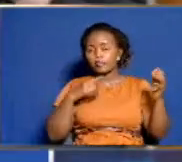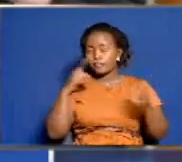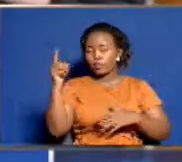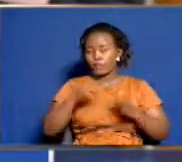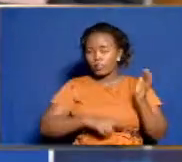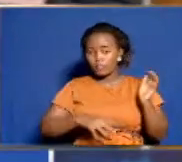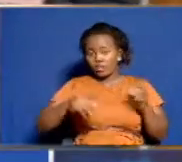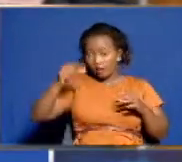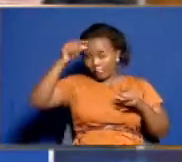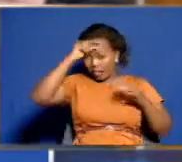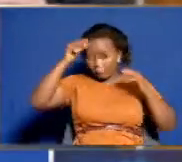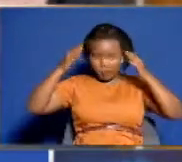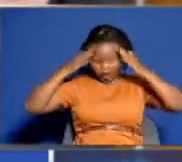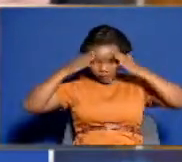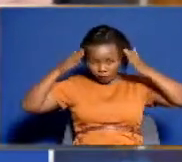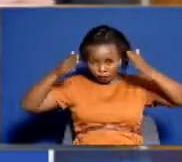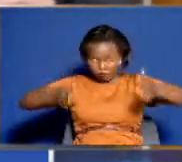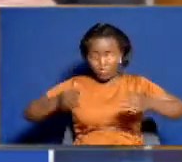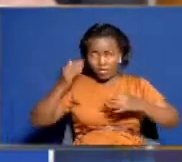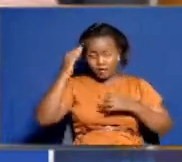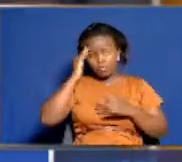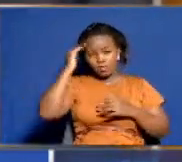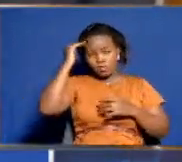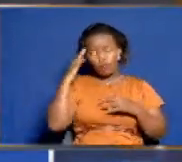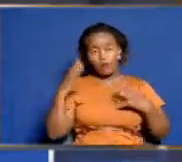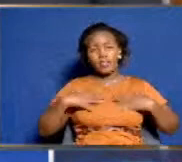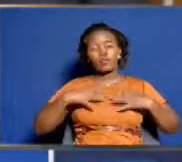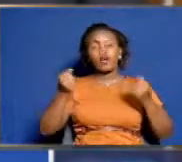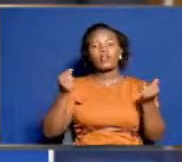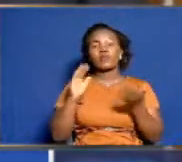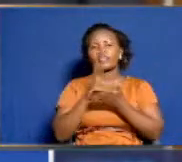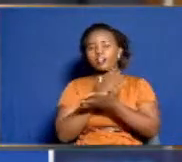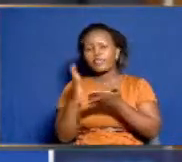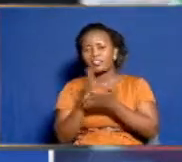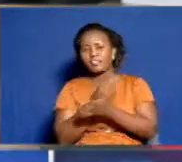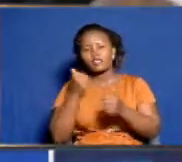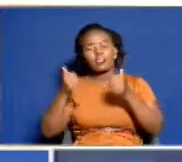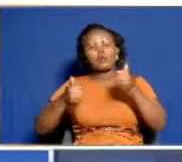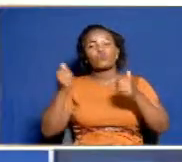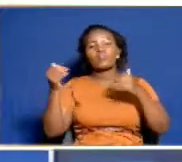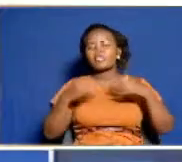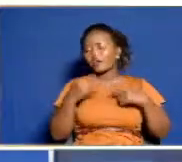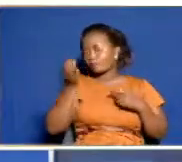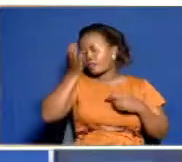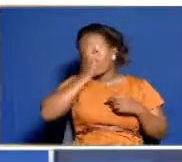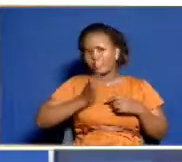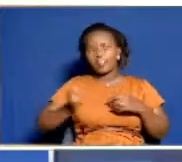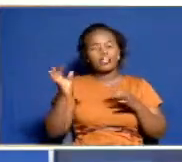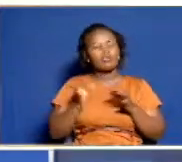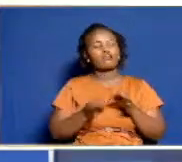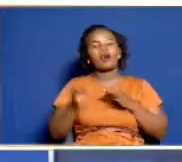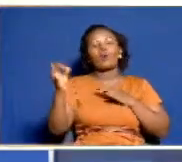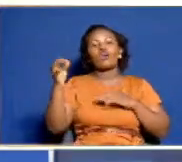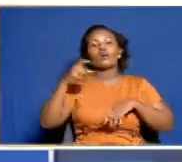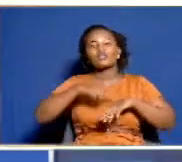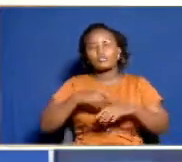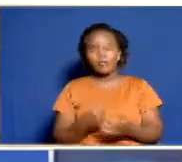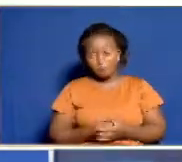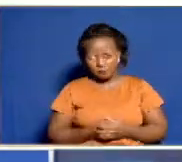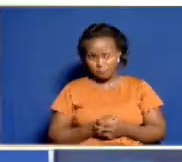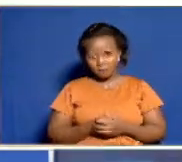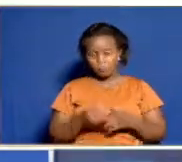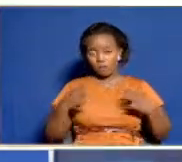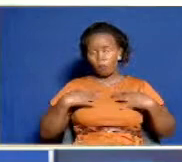focus has now turned to the mental health sector, which has seen its fair share of neglect. For a long time, particularly in the health sector